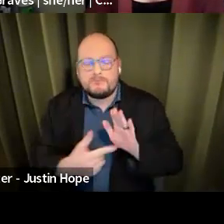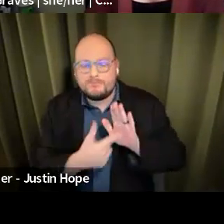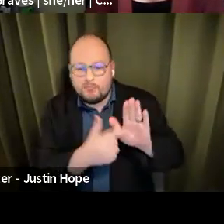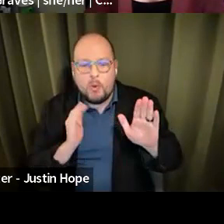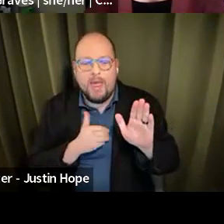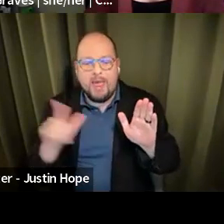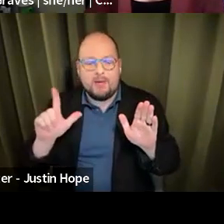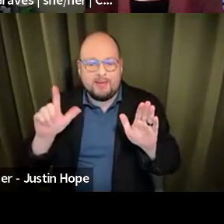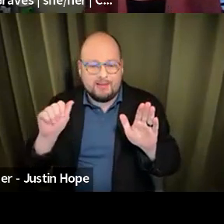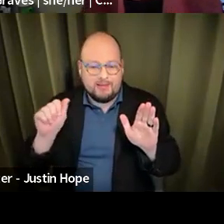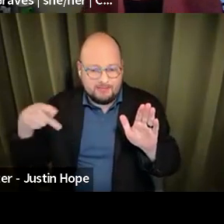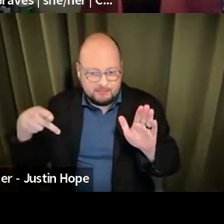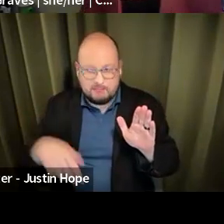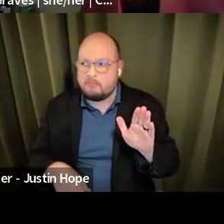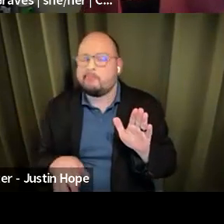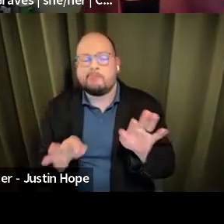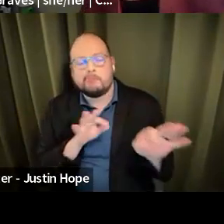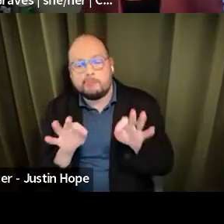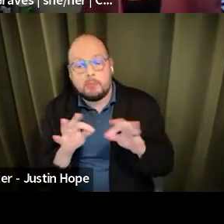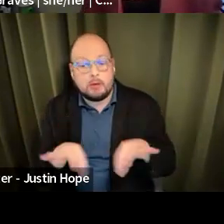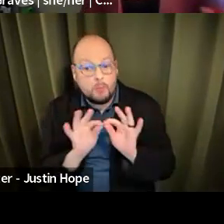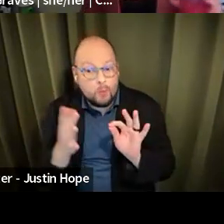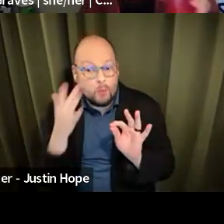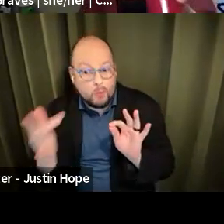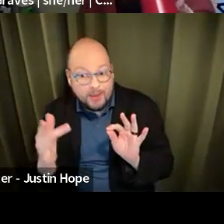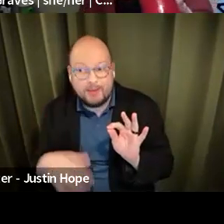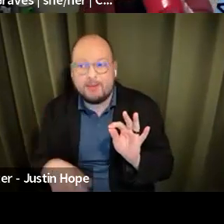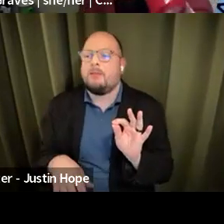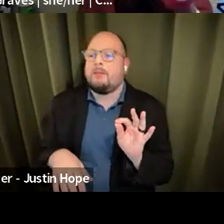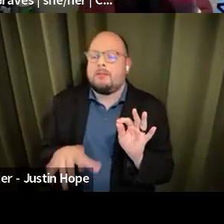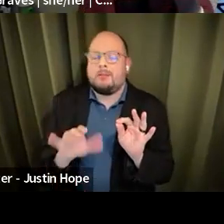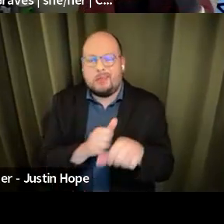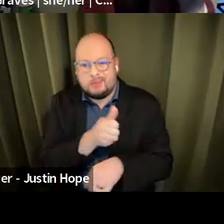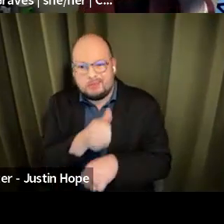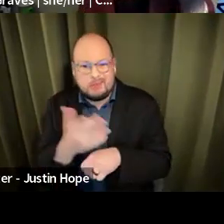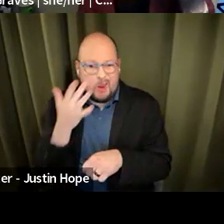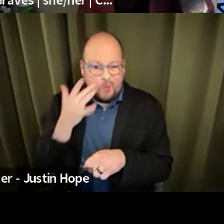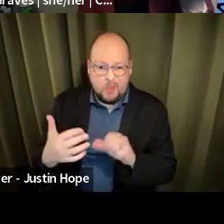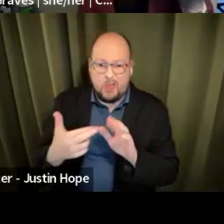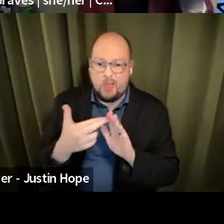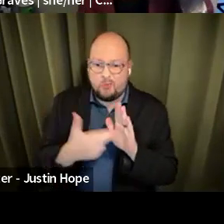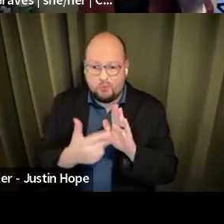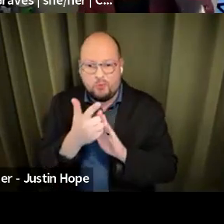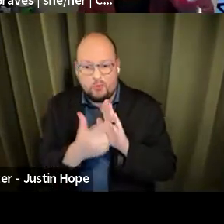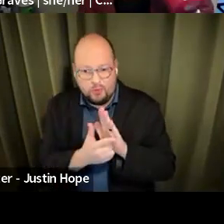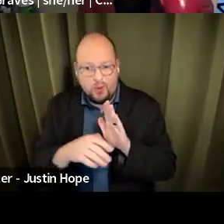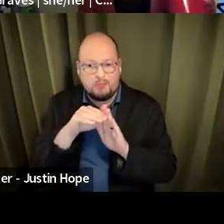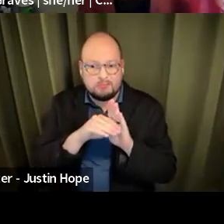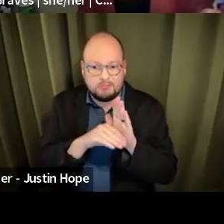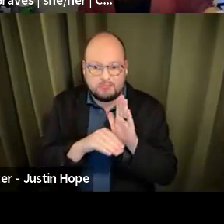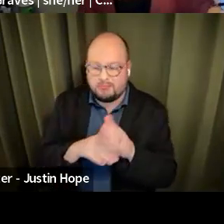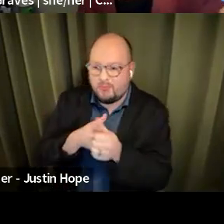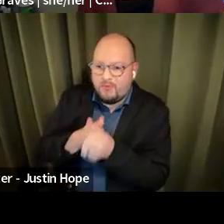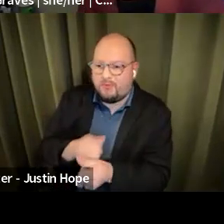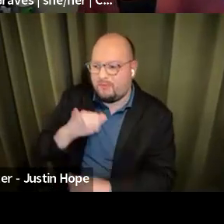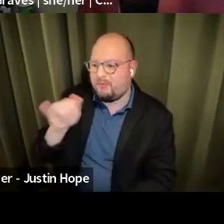it's important, why is it implemented in all the regulations in the Joint Commission standards, Department of